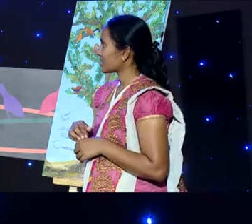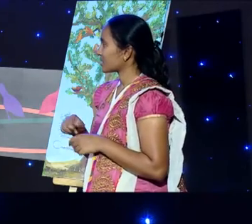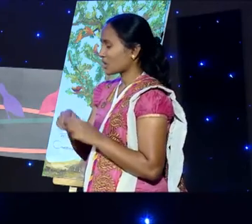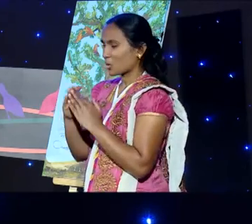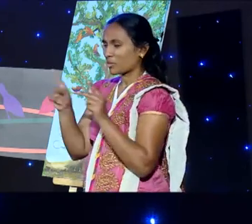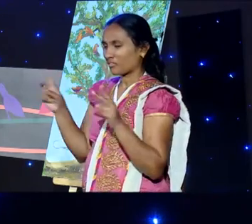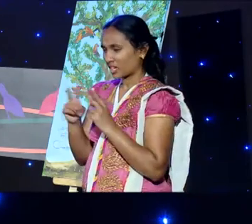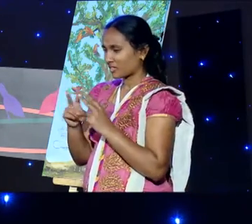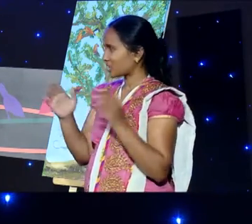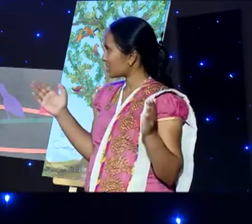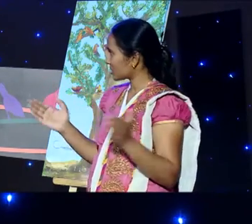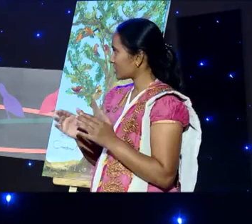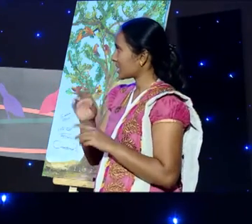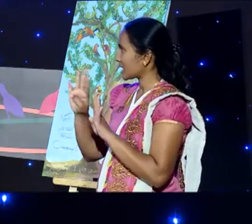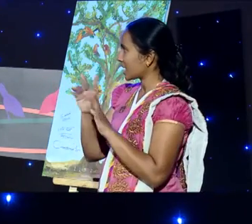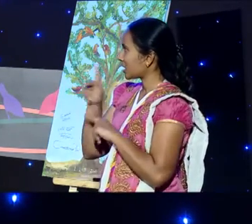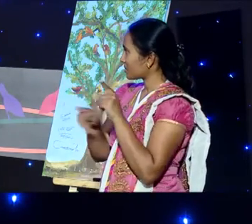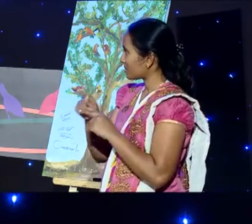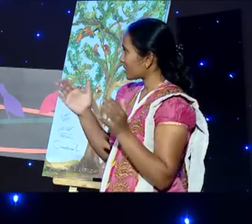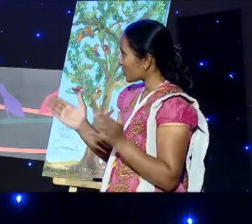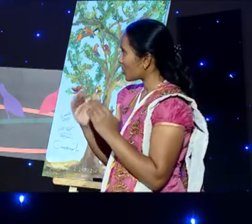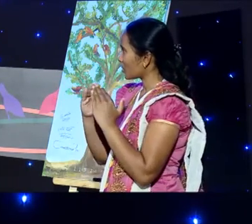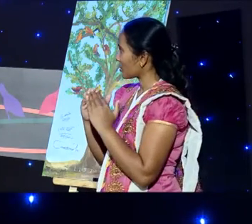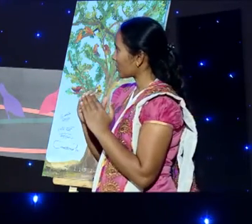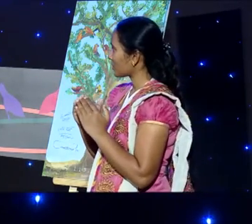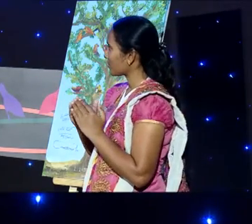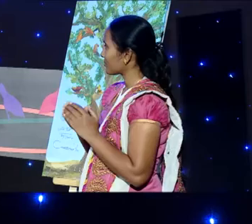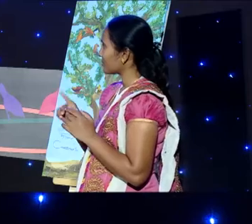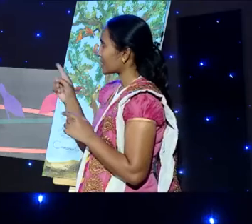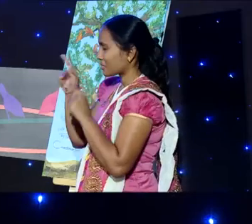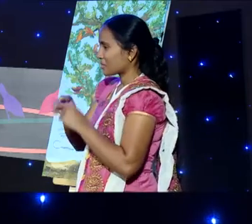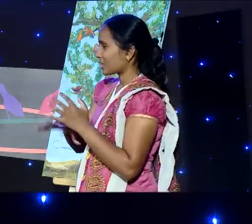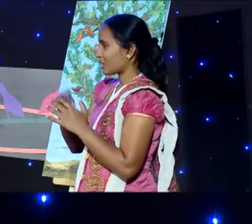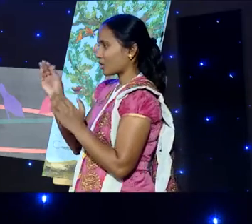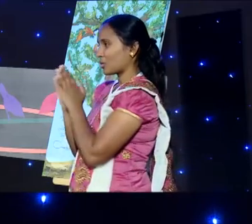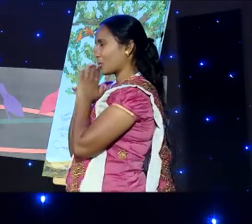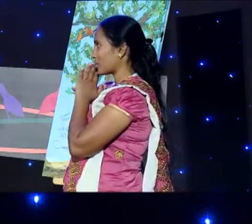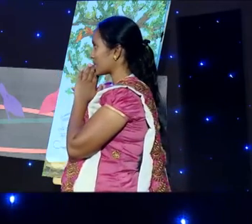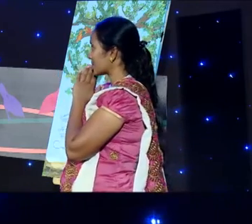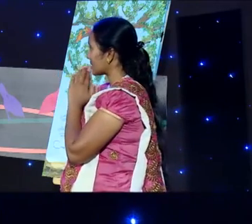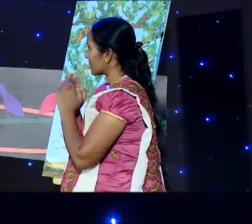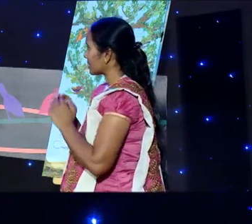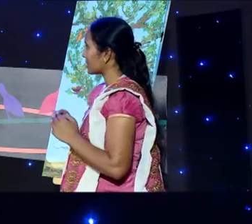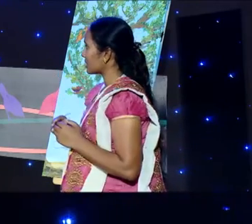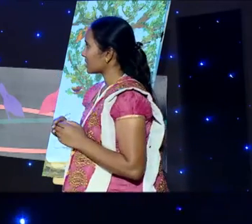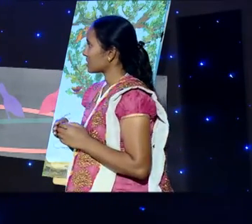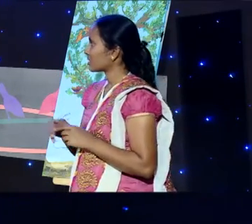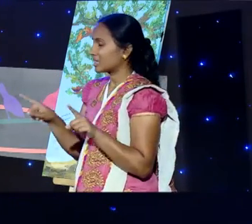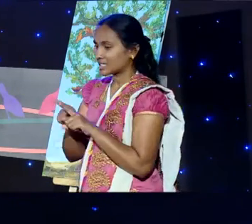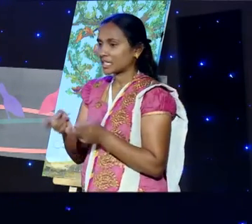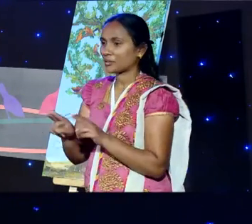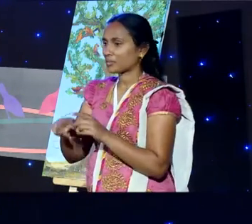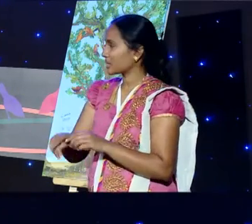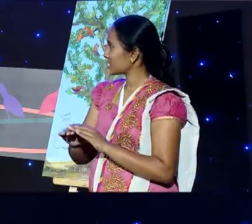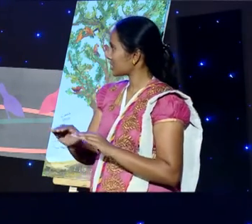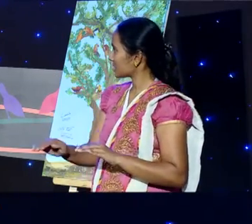small, 9 of them in that small space, most of them sleeping outside at night, and he has the same dreams for his kids.